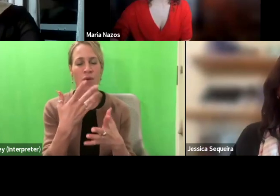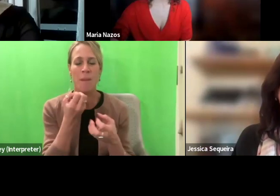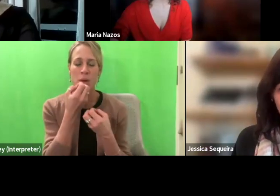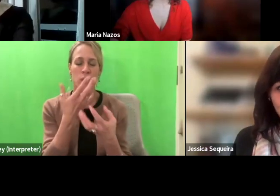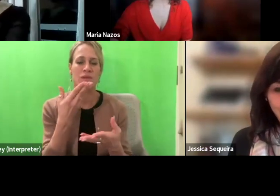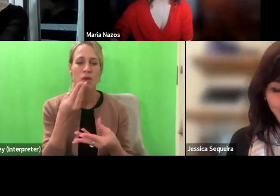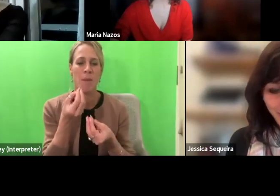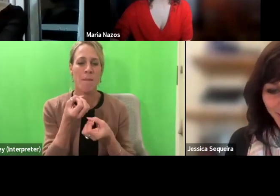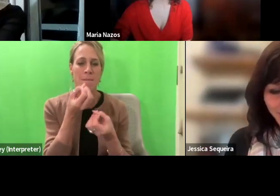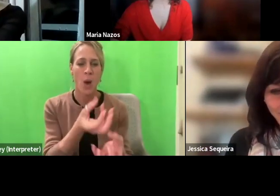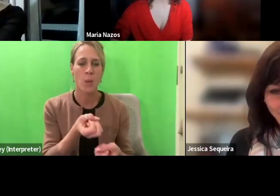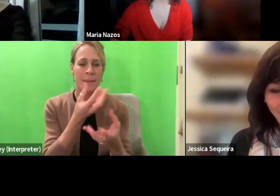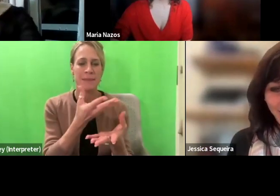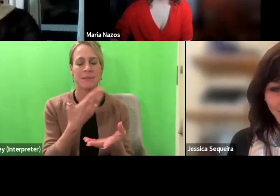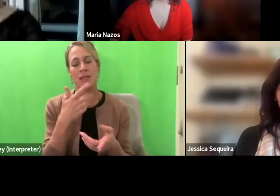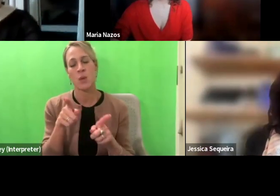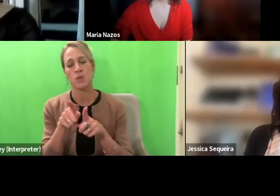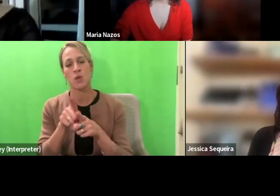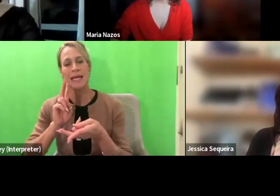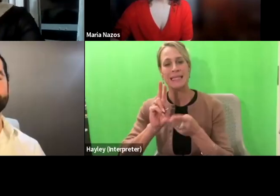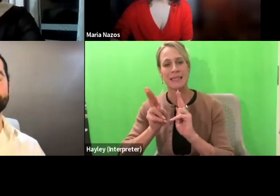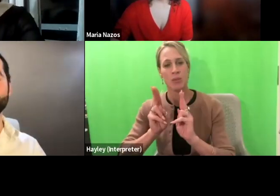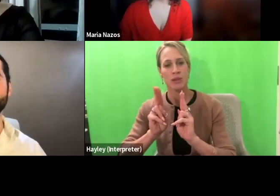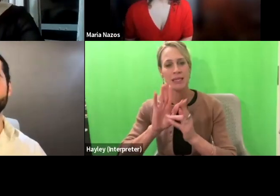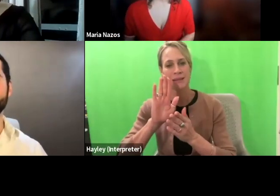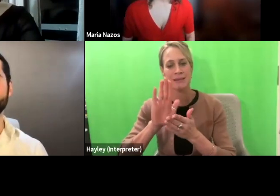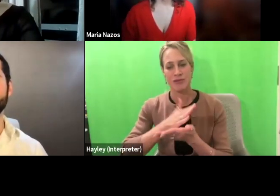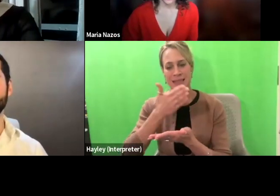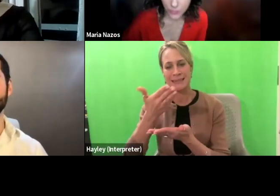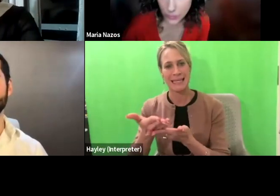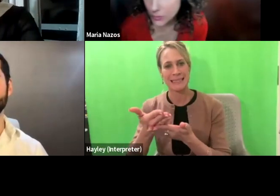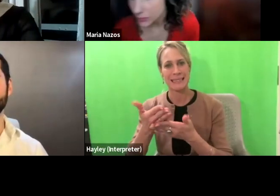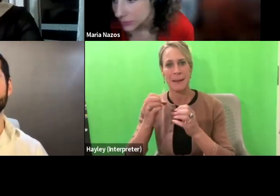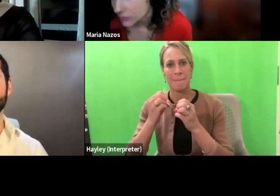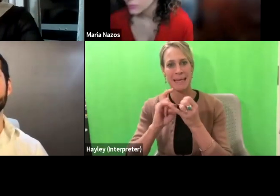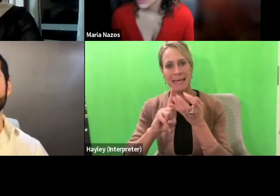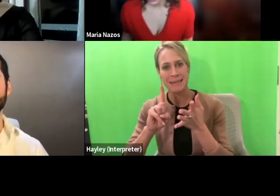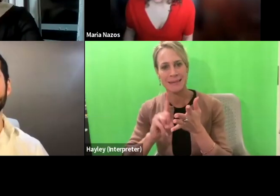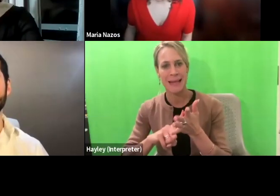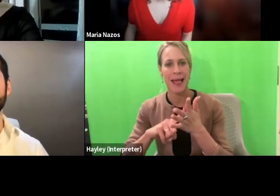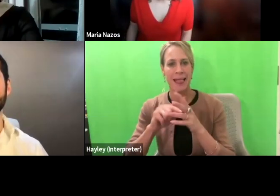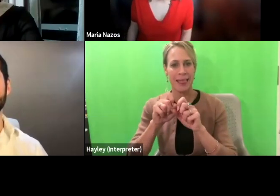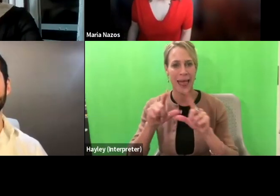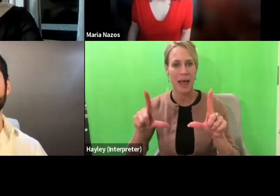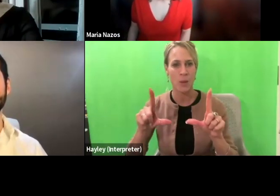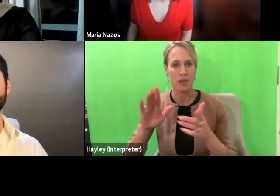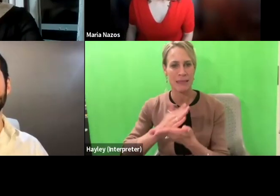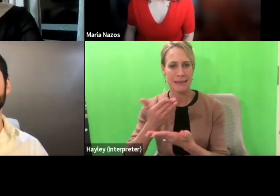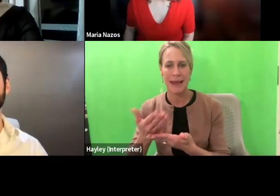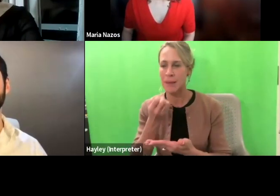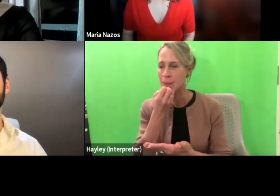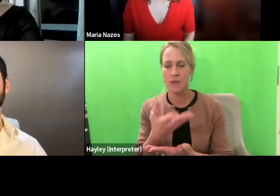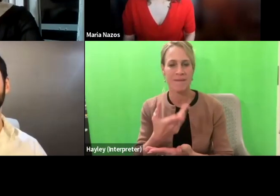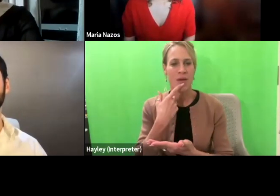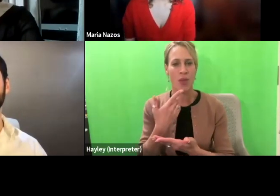for rendering them into English in very also beautiful and unique ways.